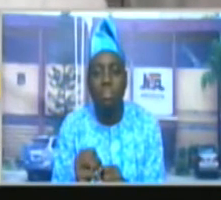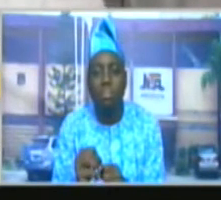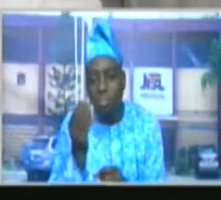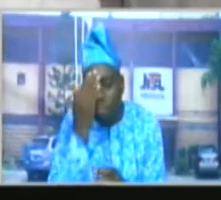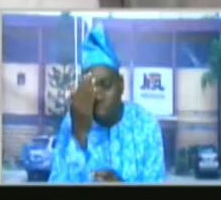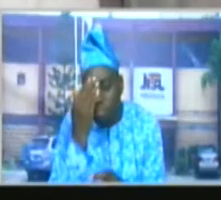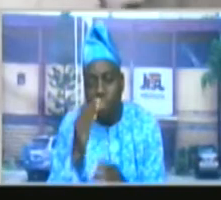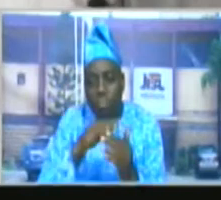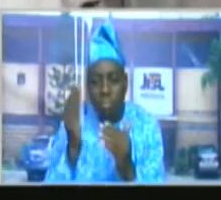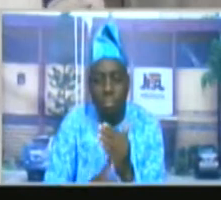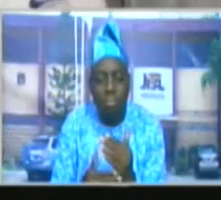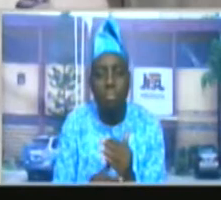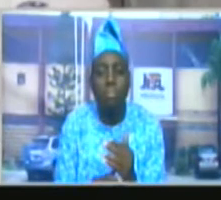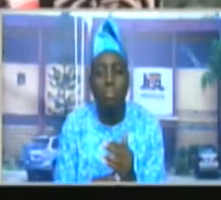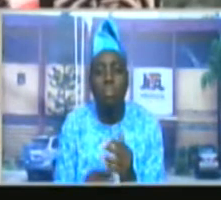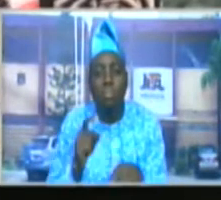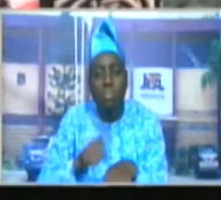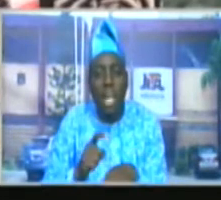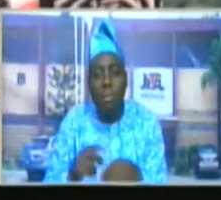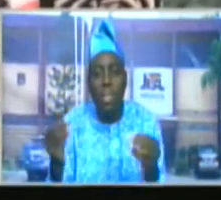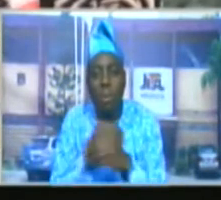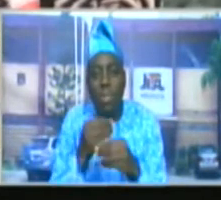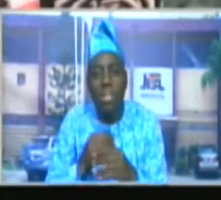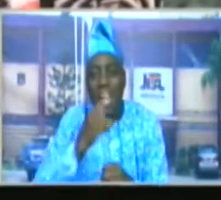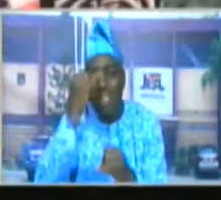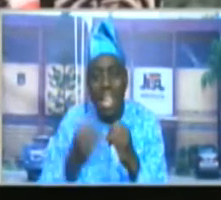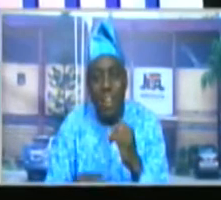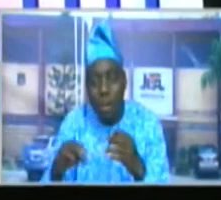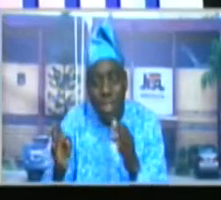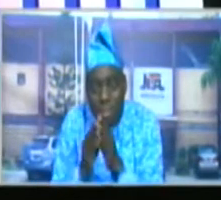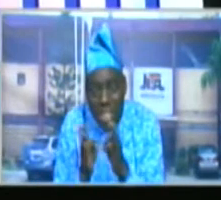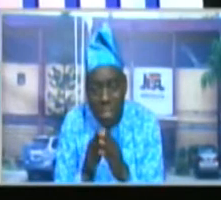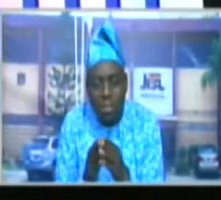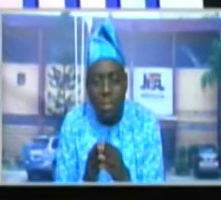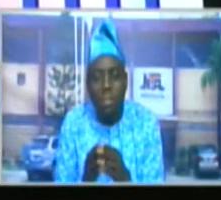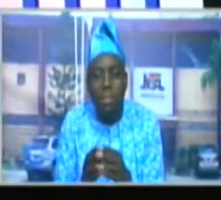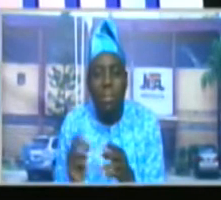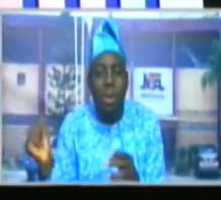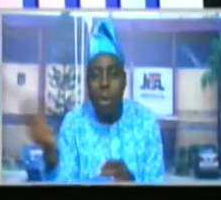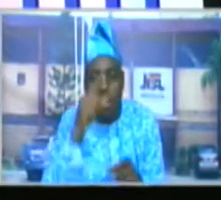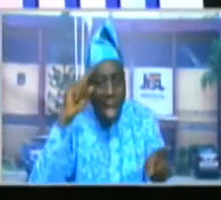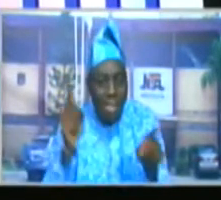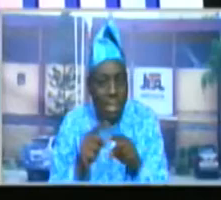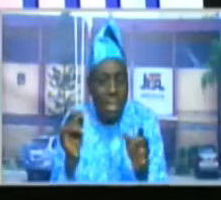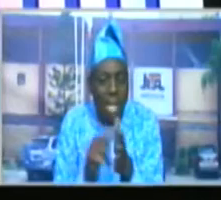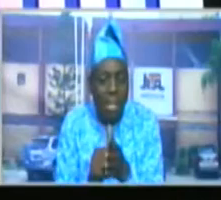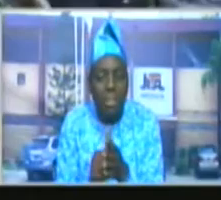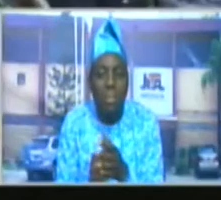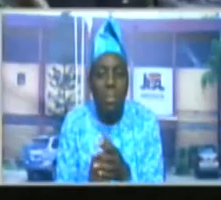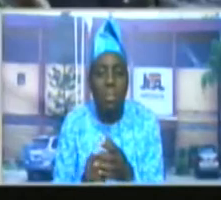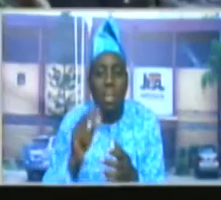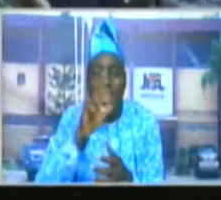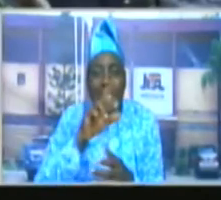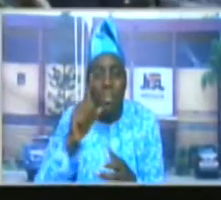have completed their tenure of office. At the end of the policy meeting, the stakeholders agreed that the 31st of